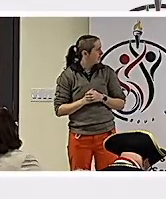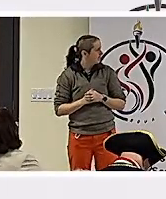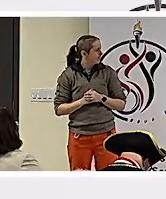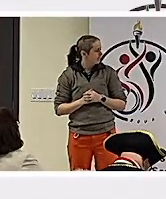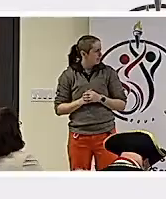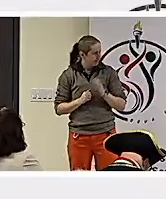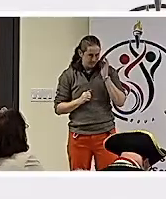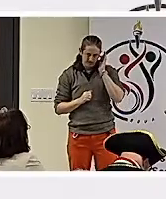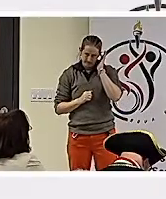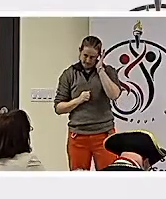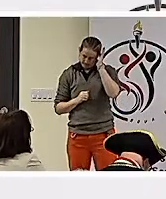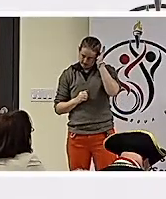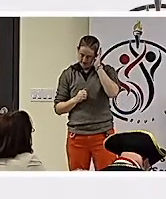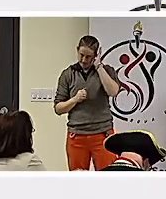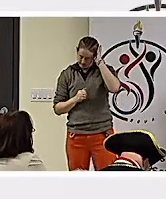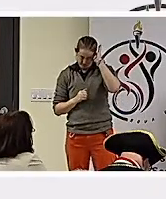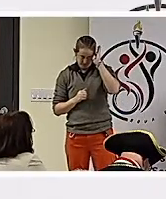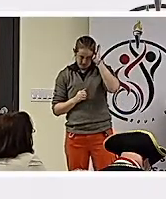Thank you.